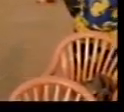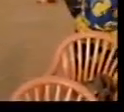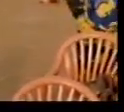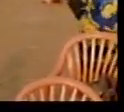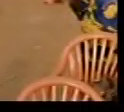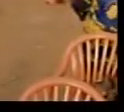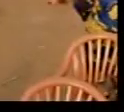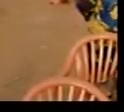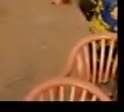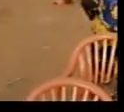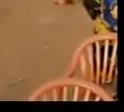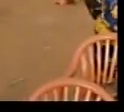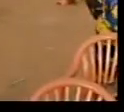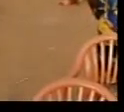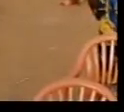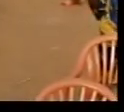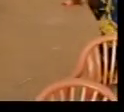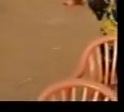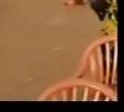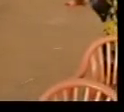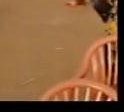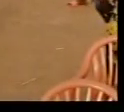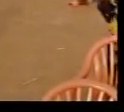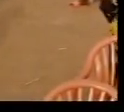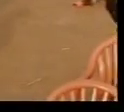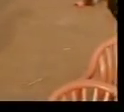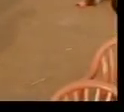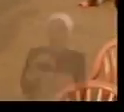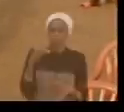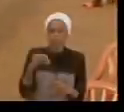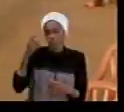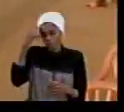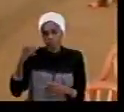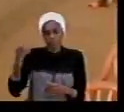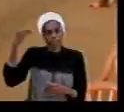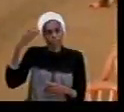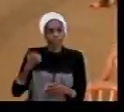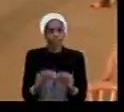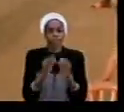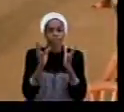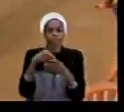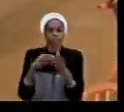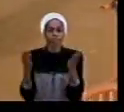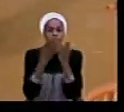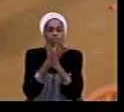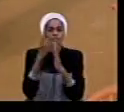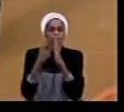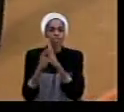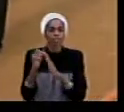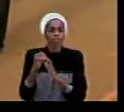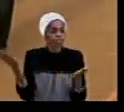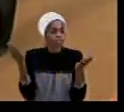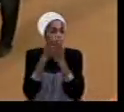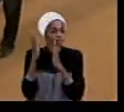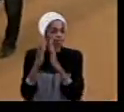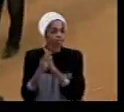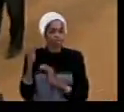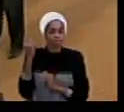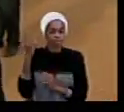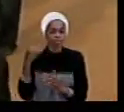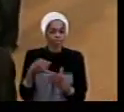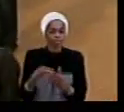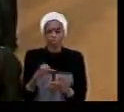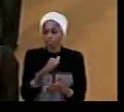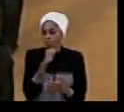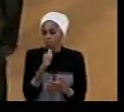of Christ break forth. For the light shineth in darkness. and the darkness comprehended it not.